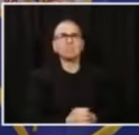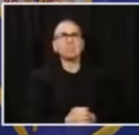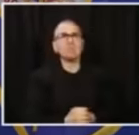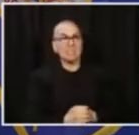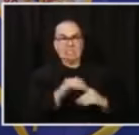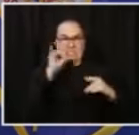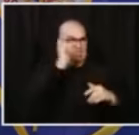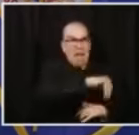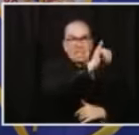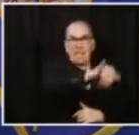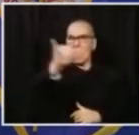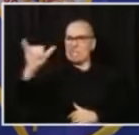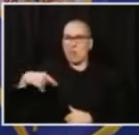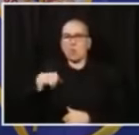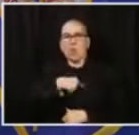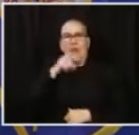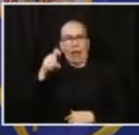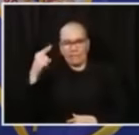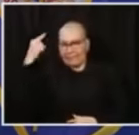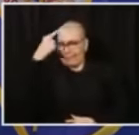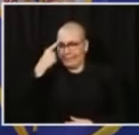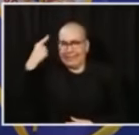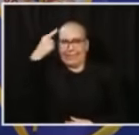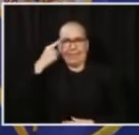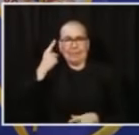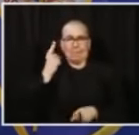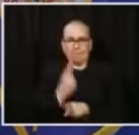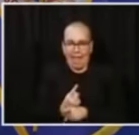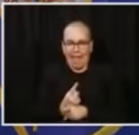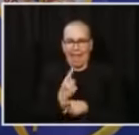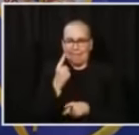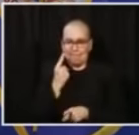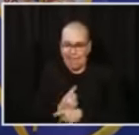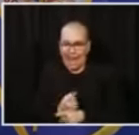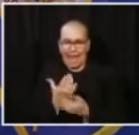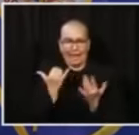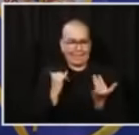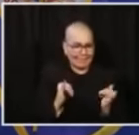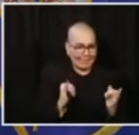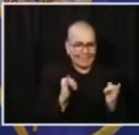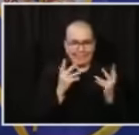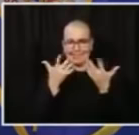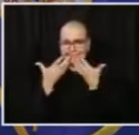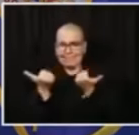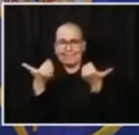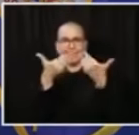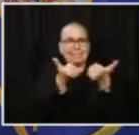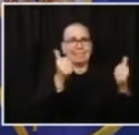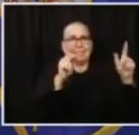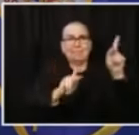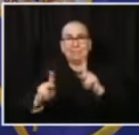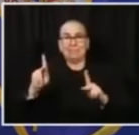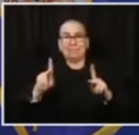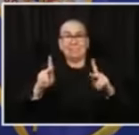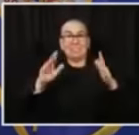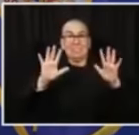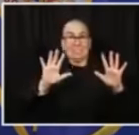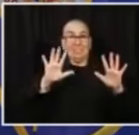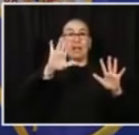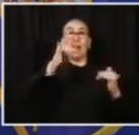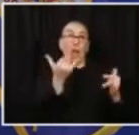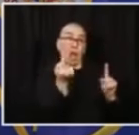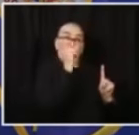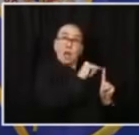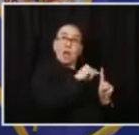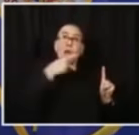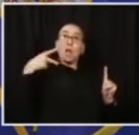were part of our decision making. And as I said, we are in the pause because we needed to make sure that our healthcare